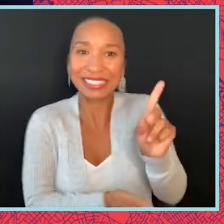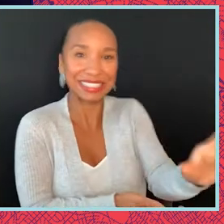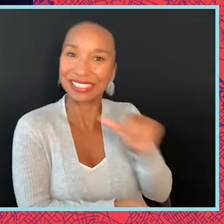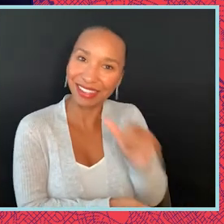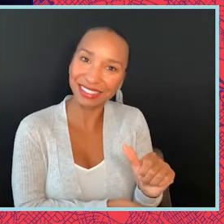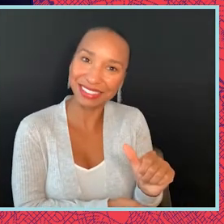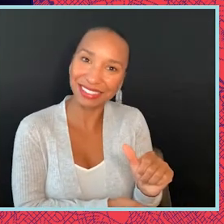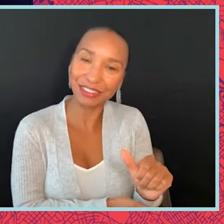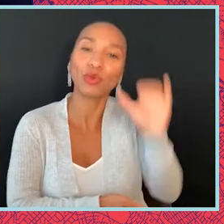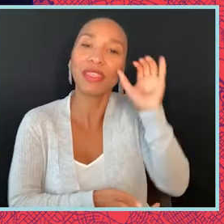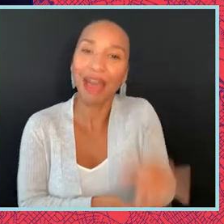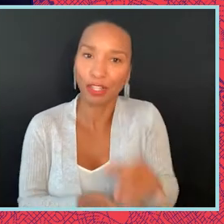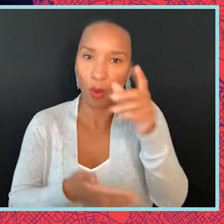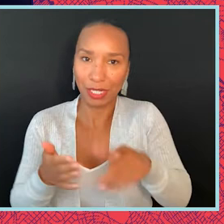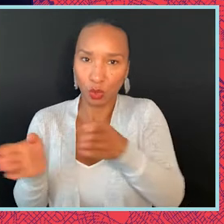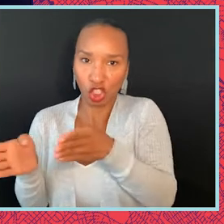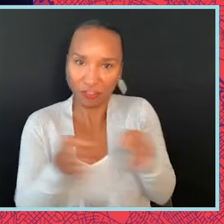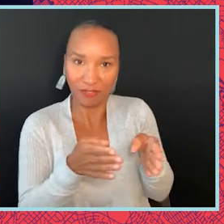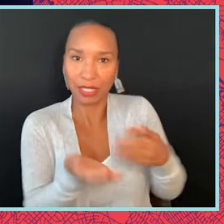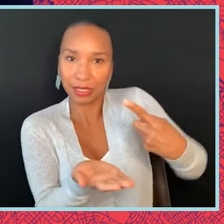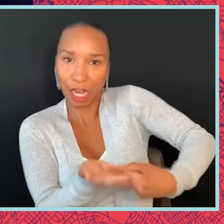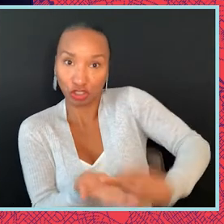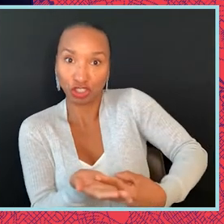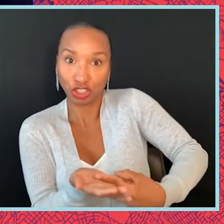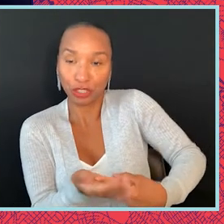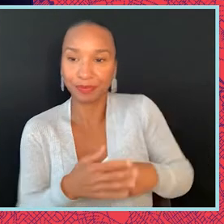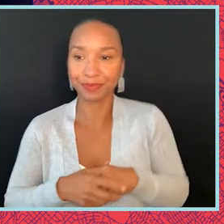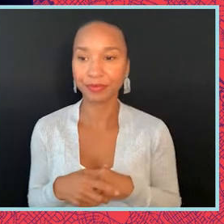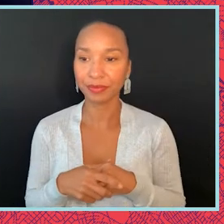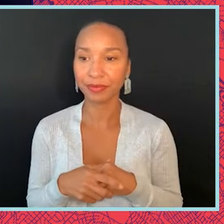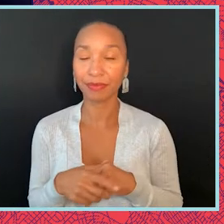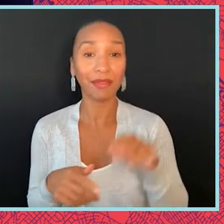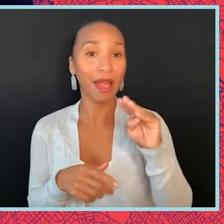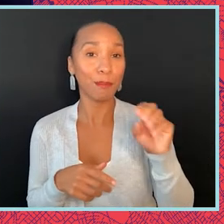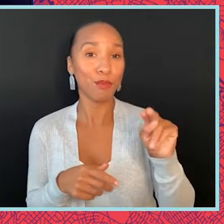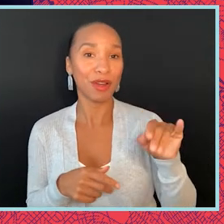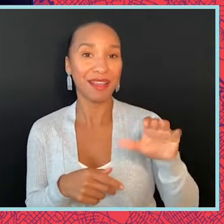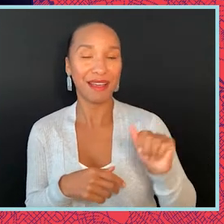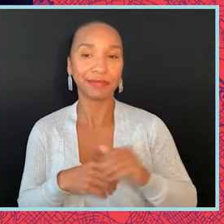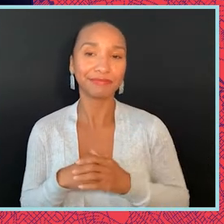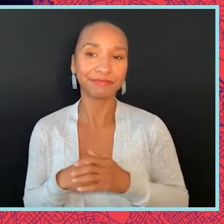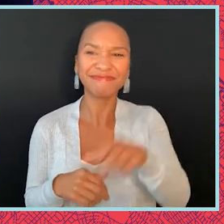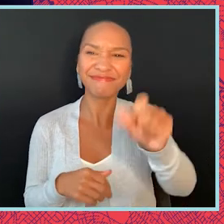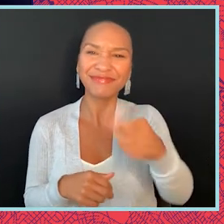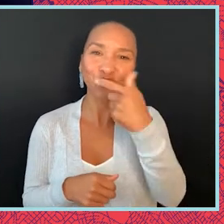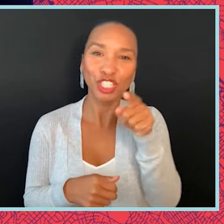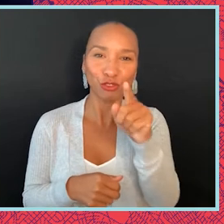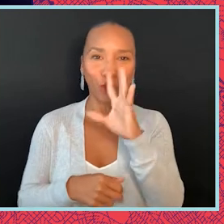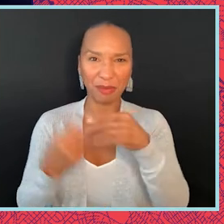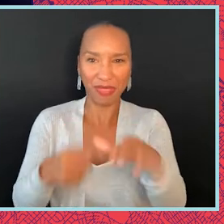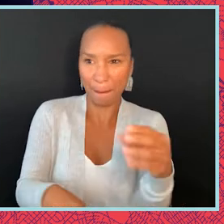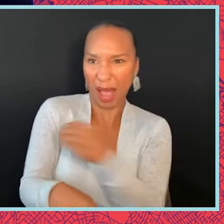that's what we need to start shifting the conversation to talk about. It's really interesting that you talked about the